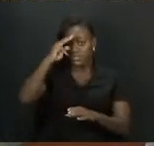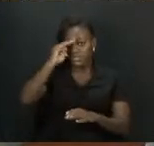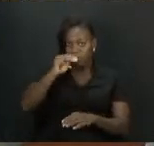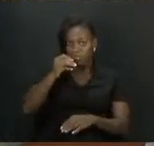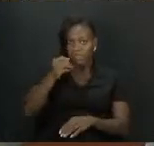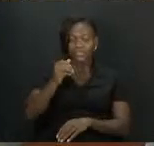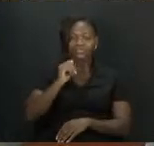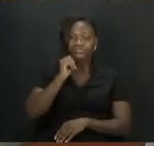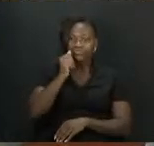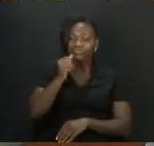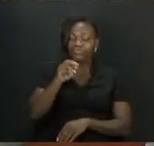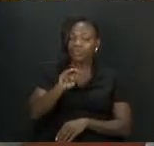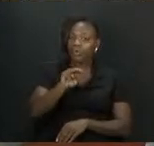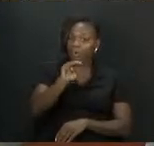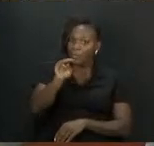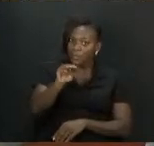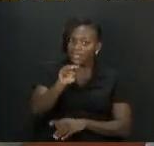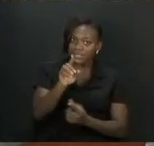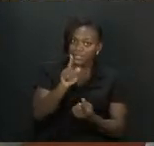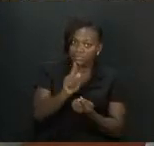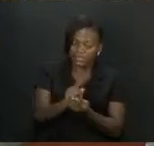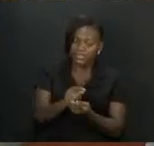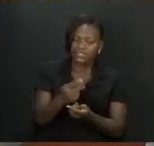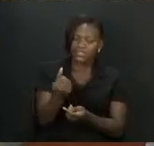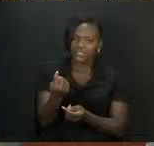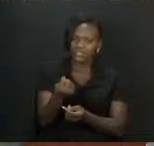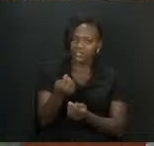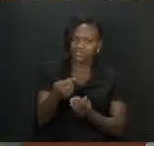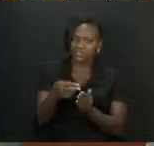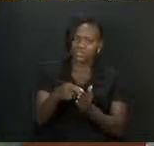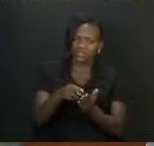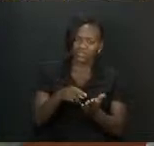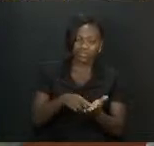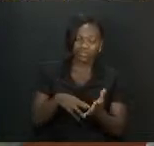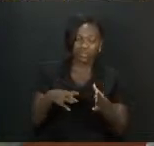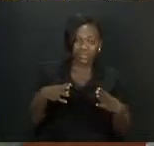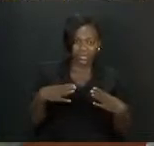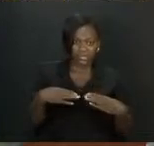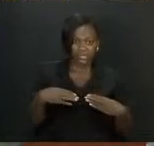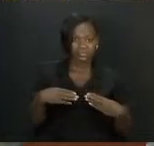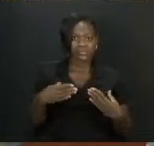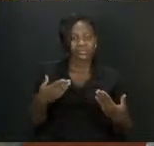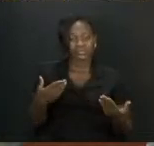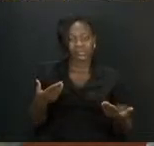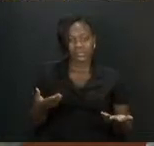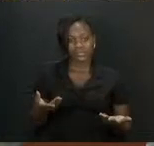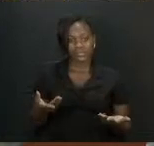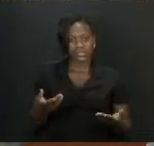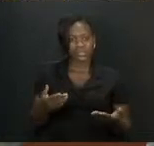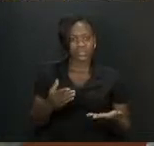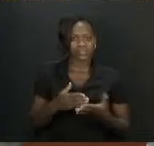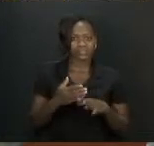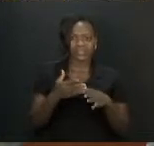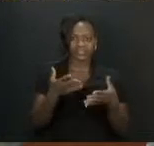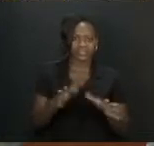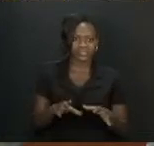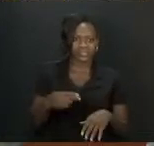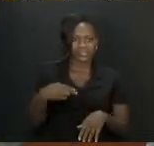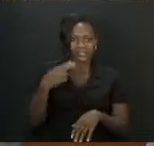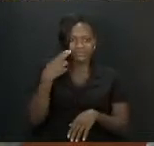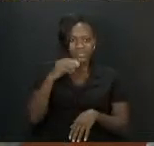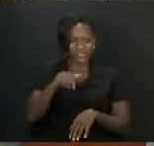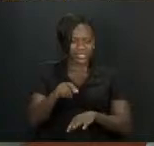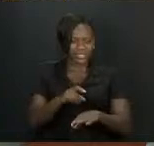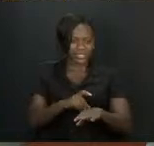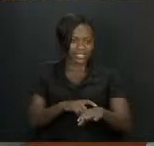Monday, and by Tuesday the report will be laid and taken. And this matter can be put to rest. And I see that